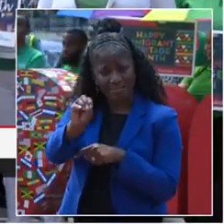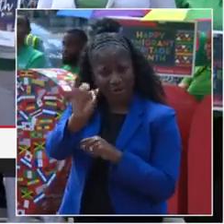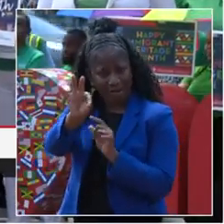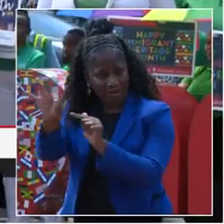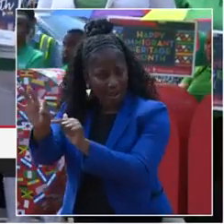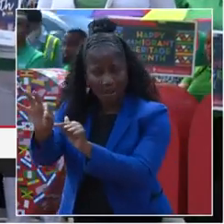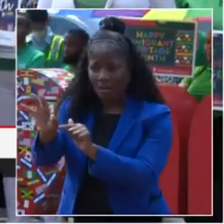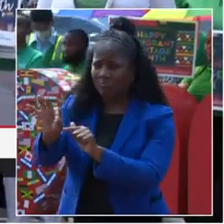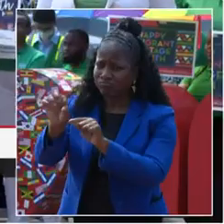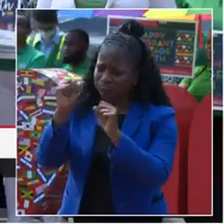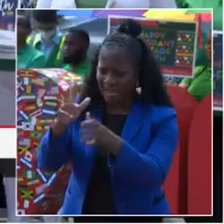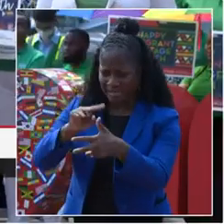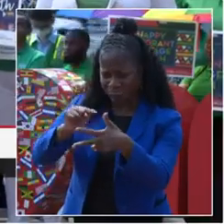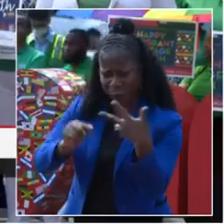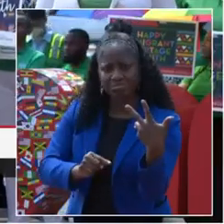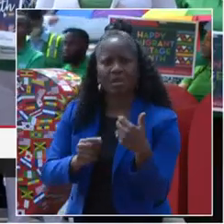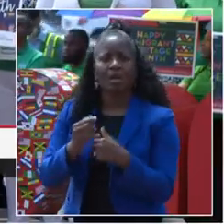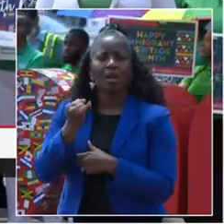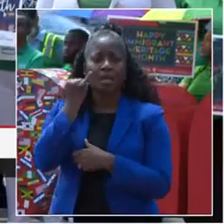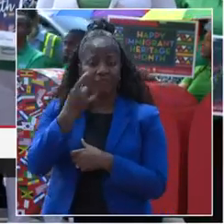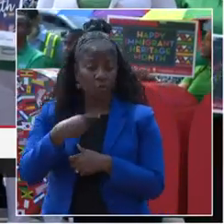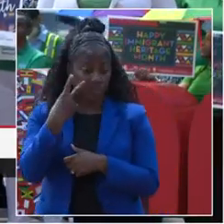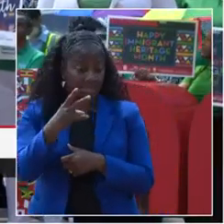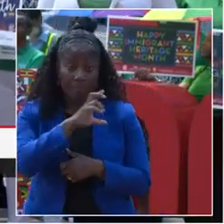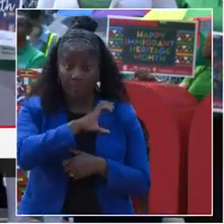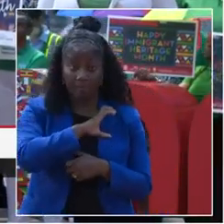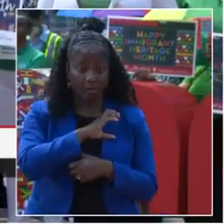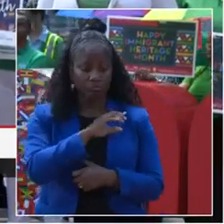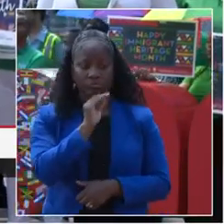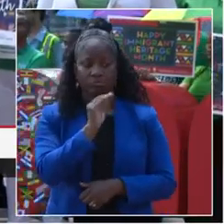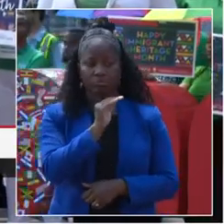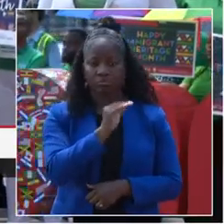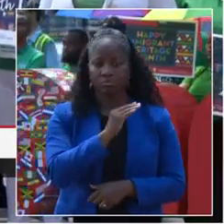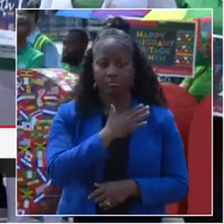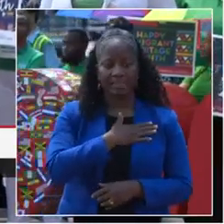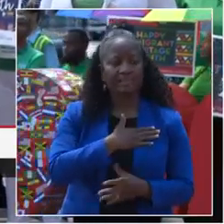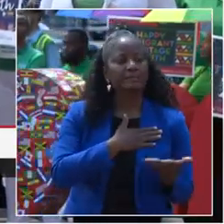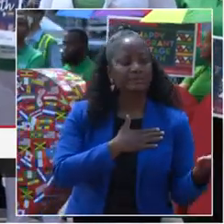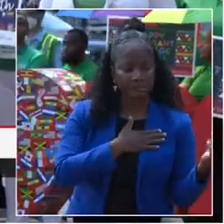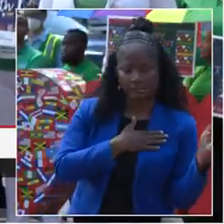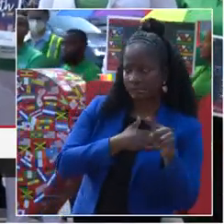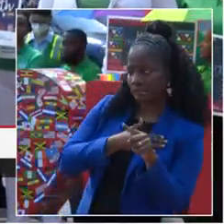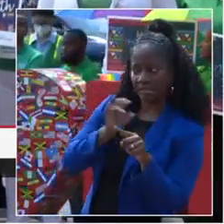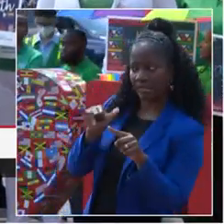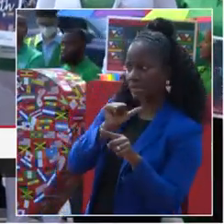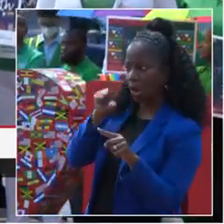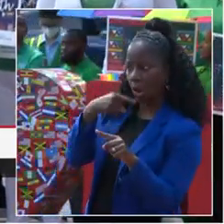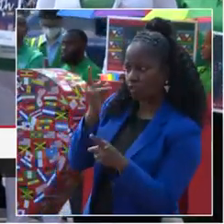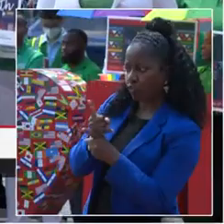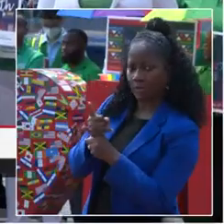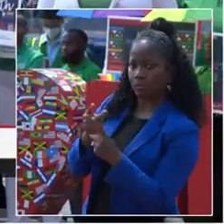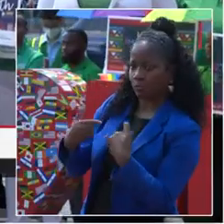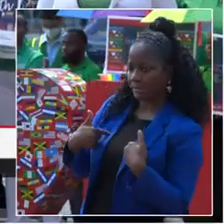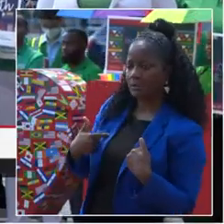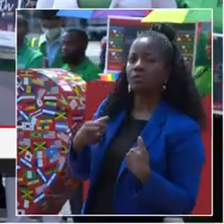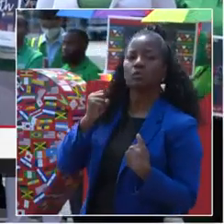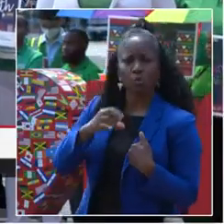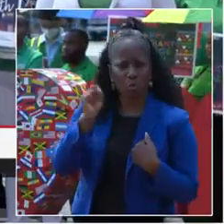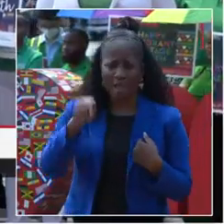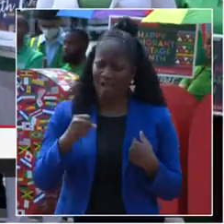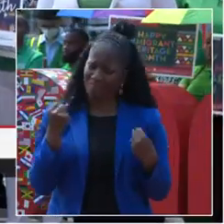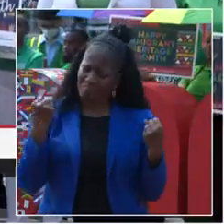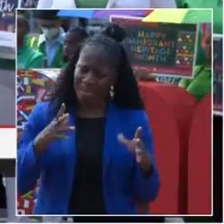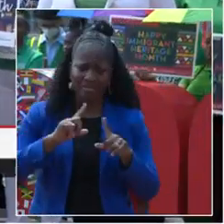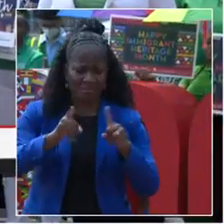202-727-9099. There are ample, or if you just happen to see a police officer, just go tap them on the arm and say, hey, that doesn't look right to me, all right? So you have